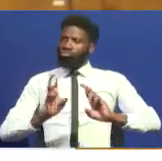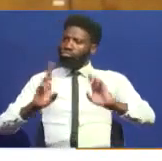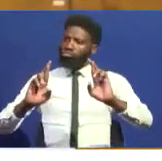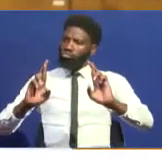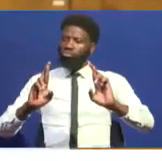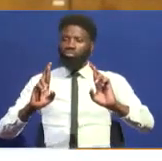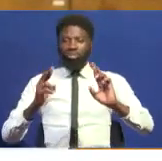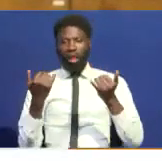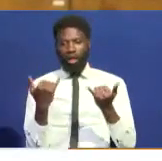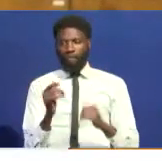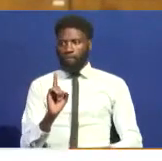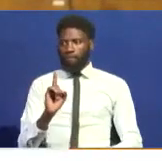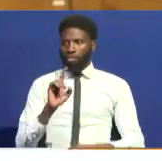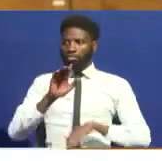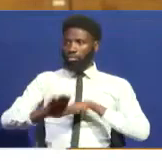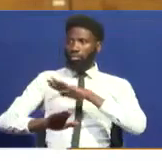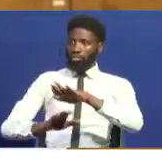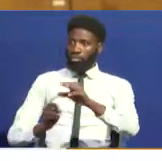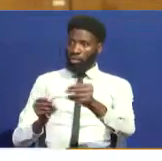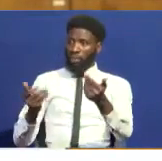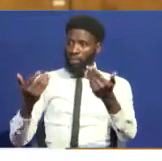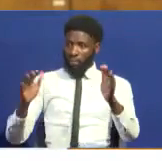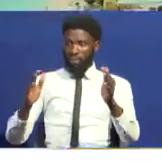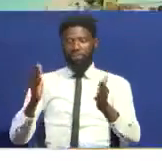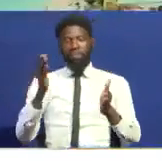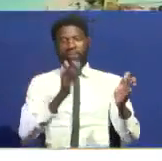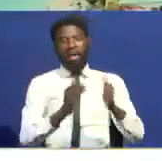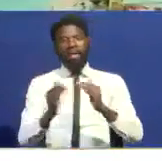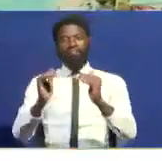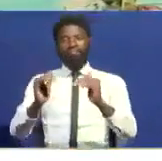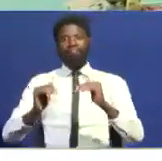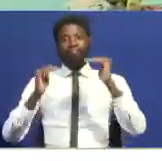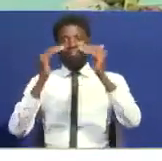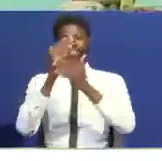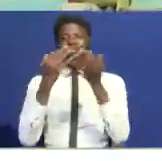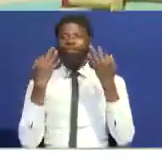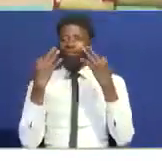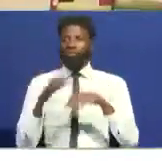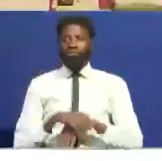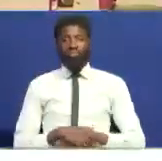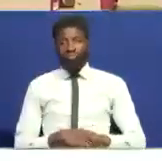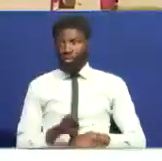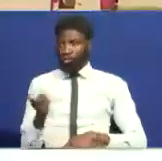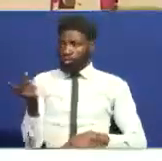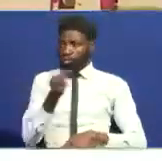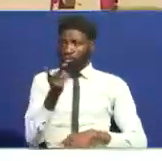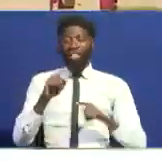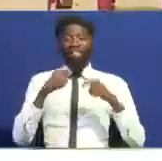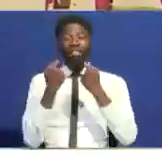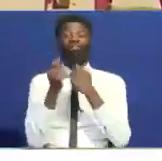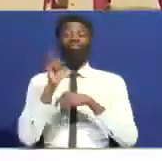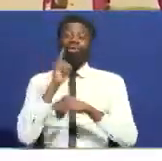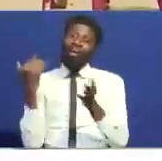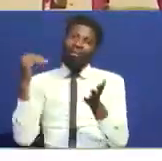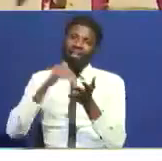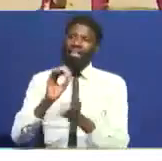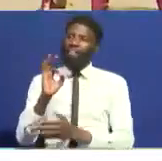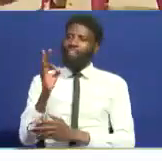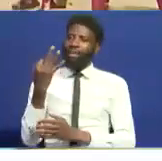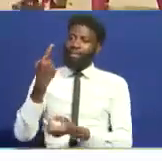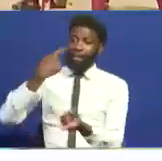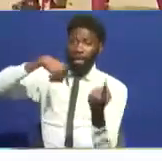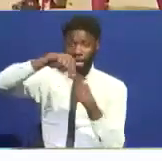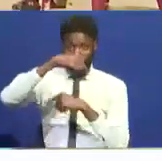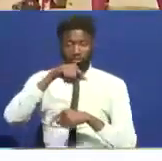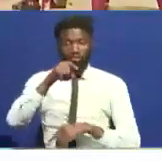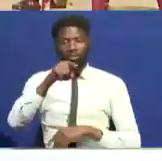cross this hurdle first, then we'll plan for the semifinals. Timu hizo mbili zitakutana tena kesho kwenye mechi ya tatu itakayoamua